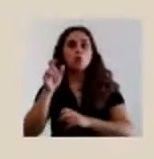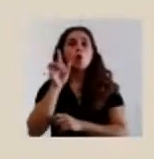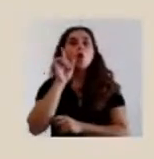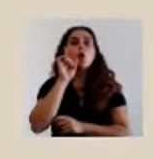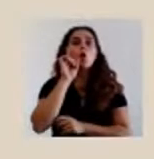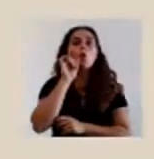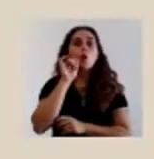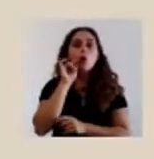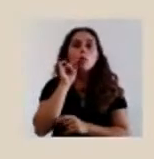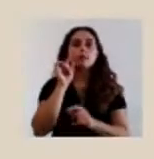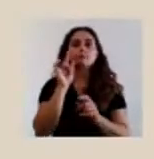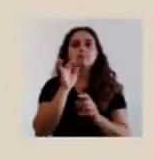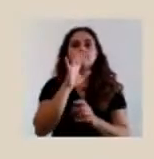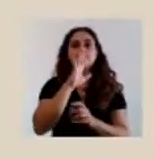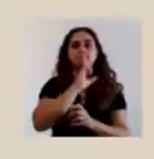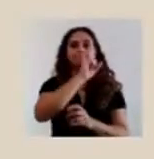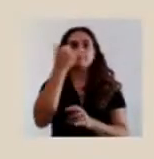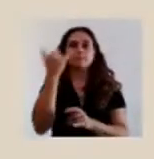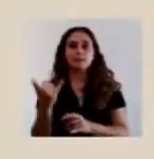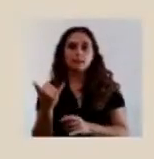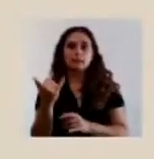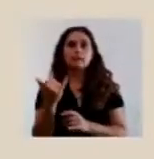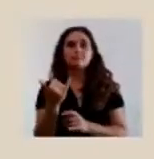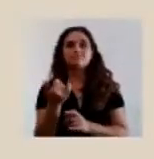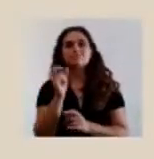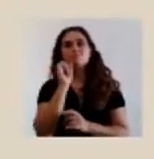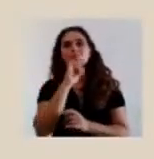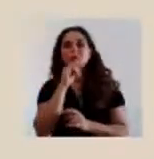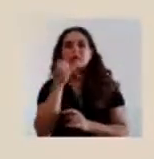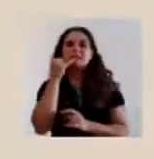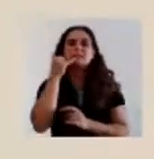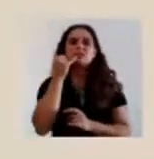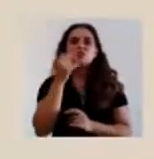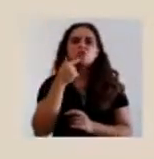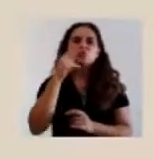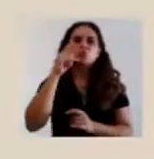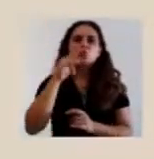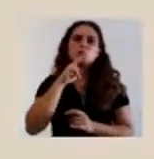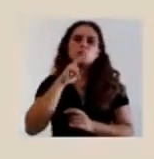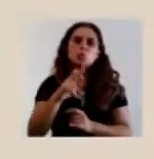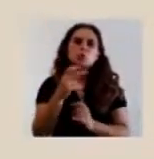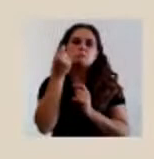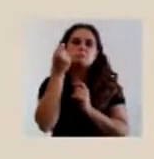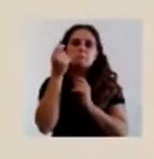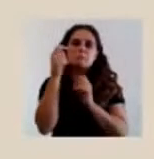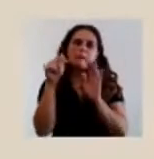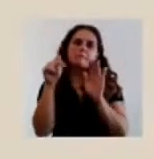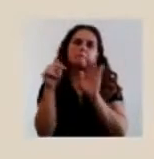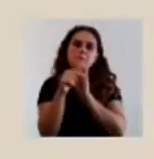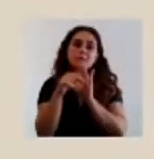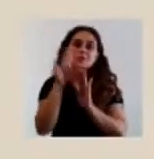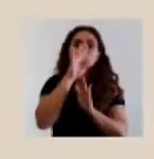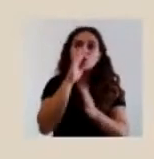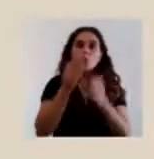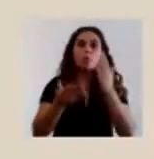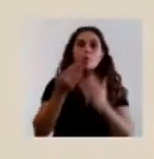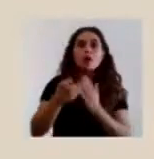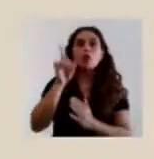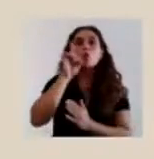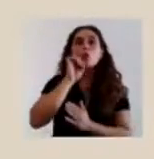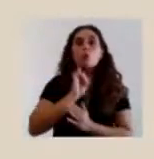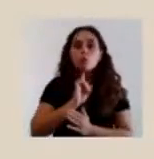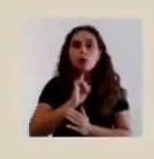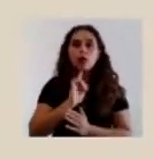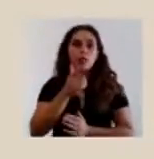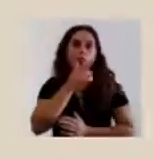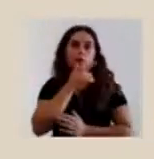same-sex relationships were less likely to receive a positive response when seeking to rent an apartment compared to women in